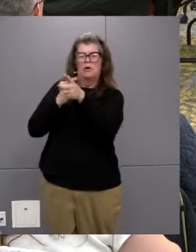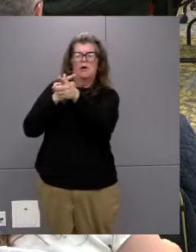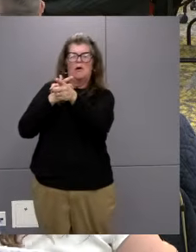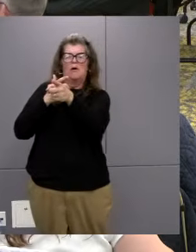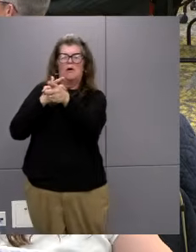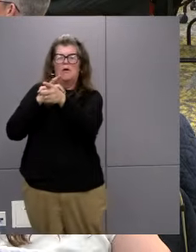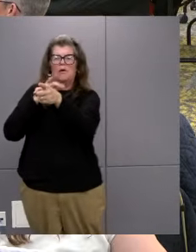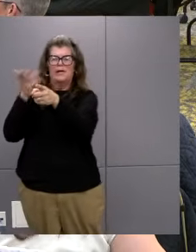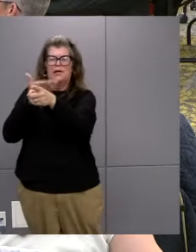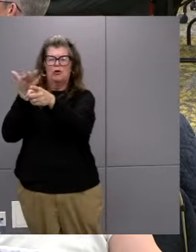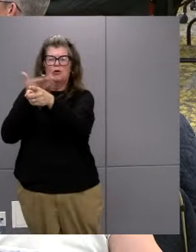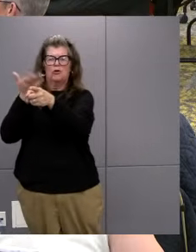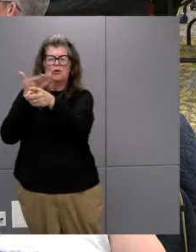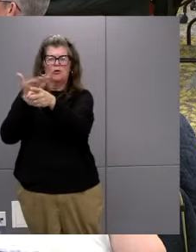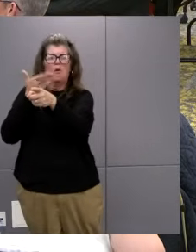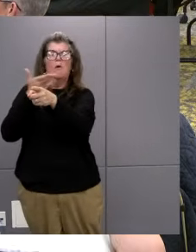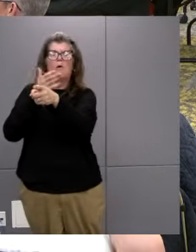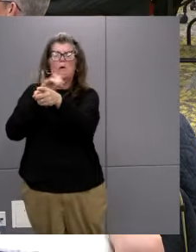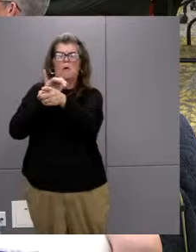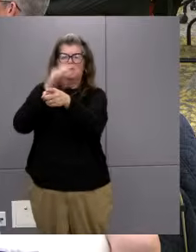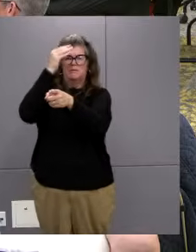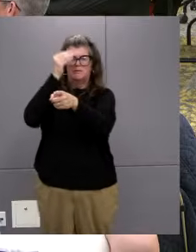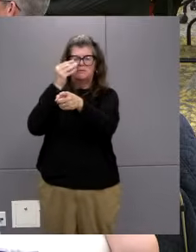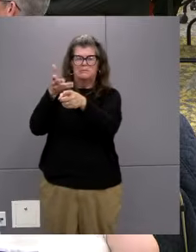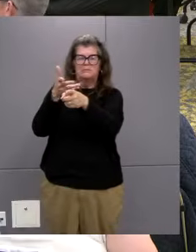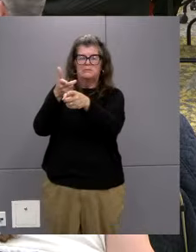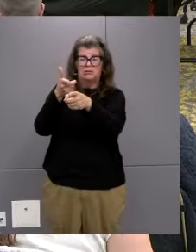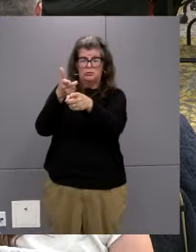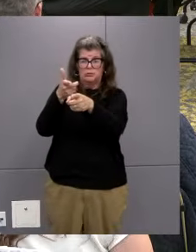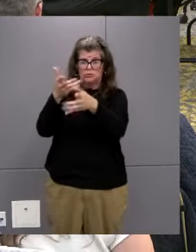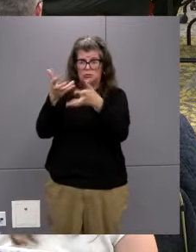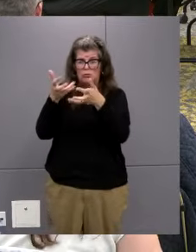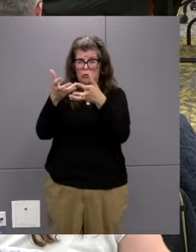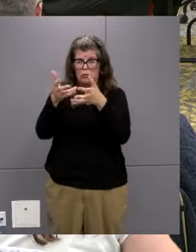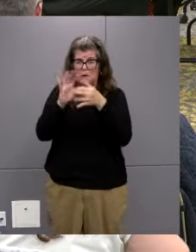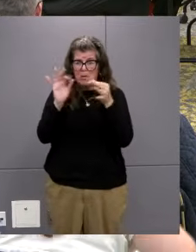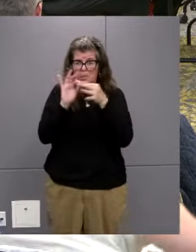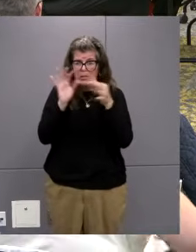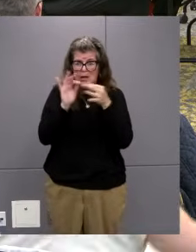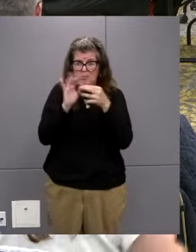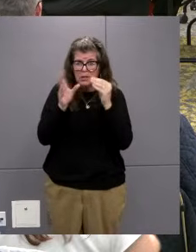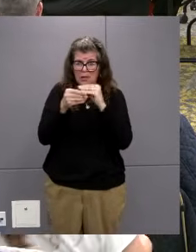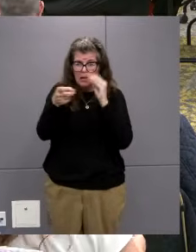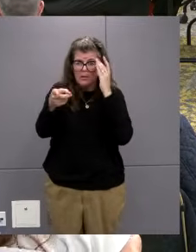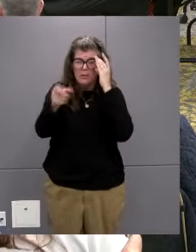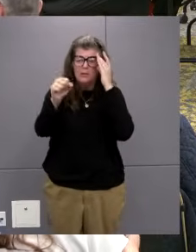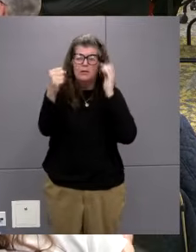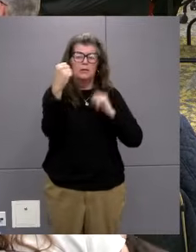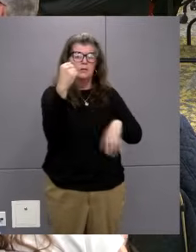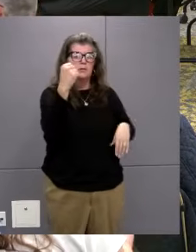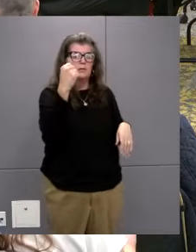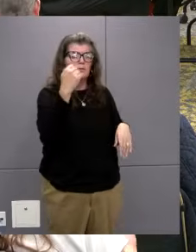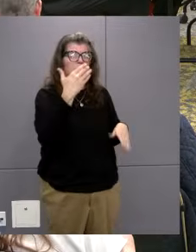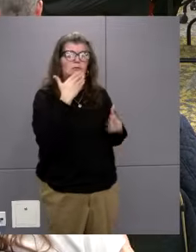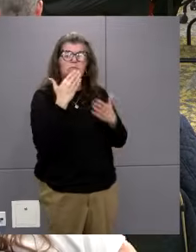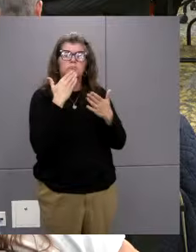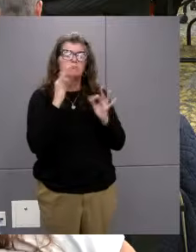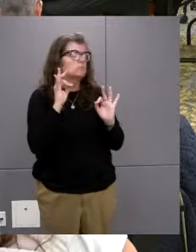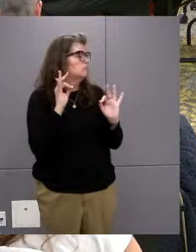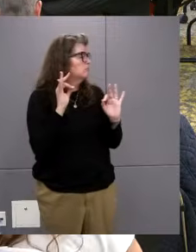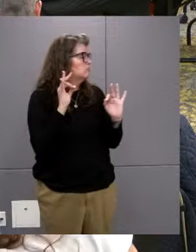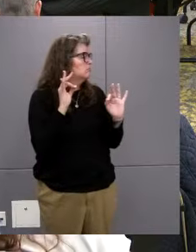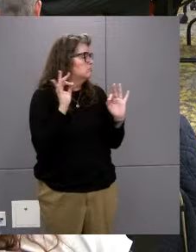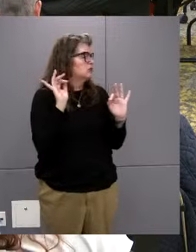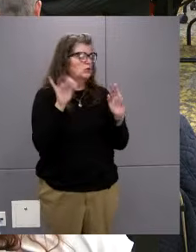the, right there, okay. All right, so the intent would be to speak at public comments, so if you could wait till then, okay. And that would